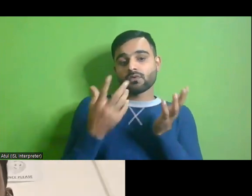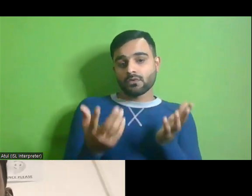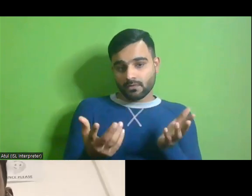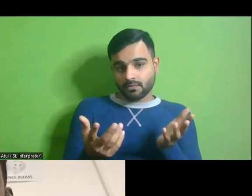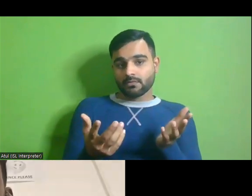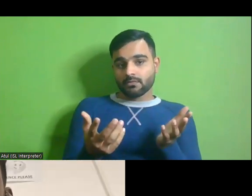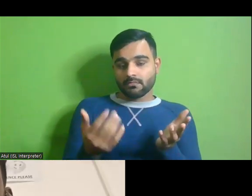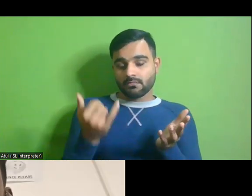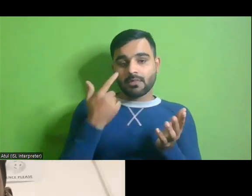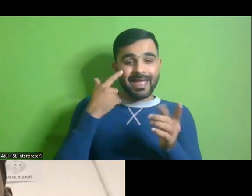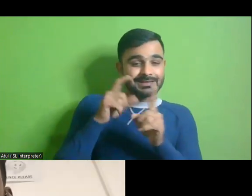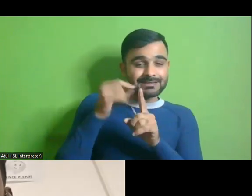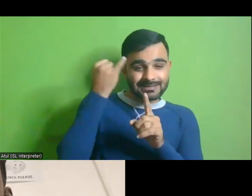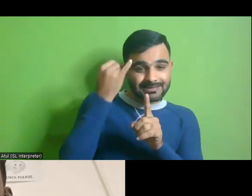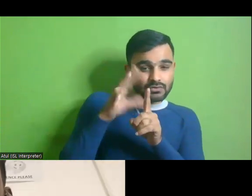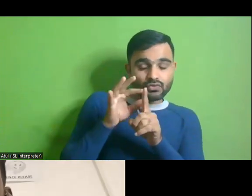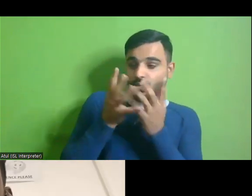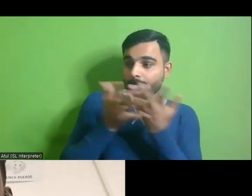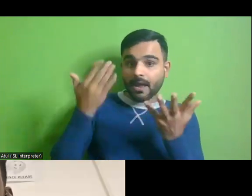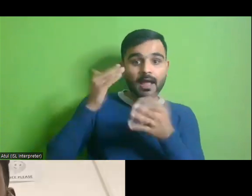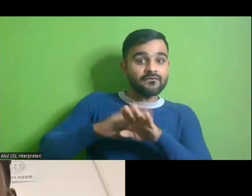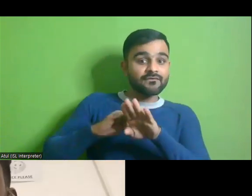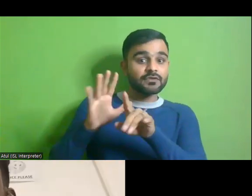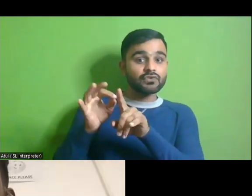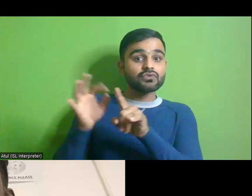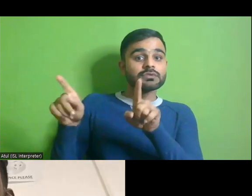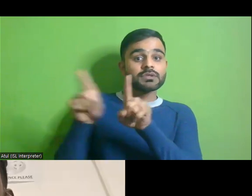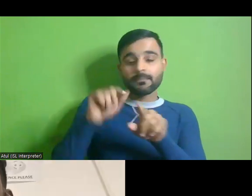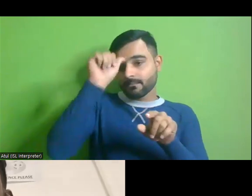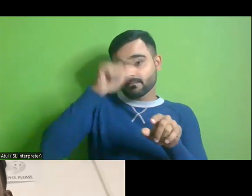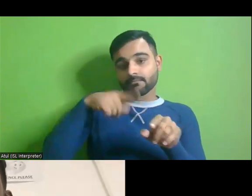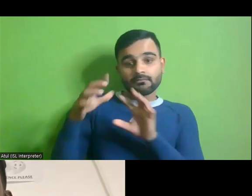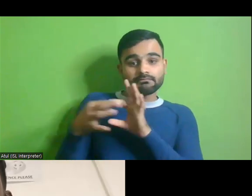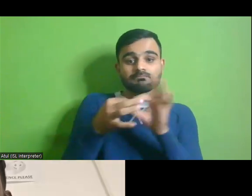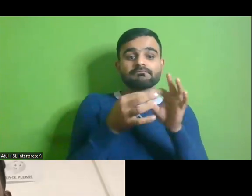the hierarchical ideologies which pervade everything in India. So